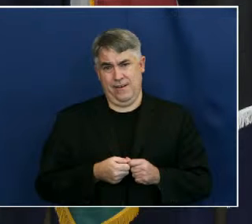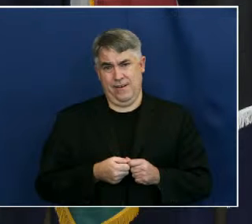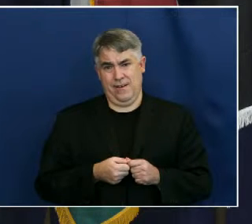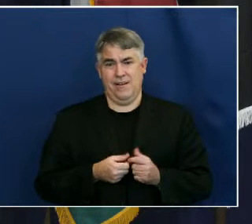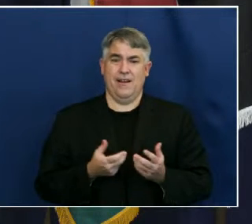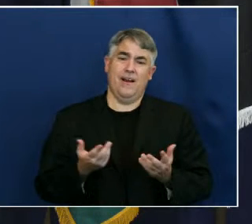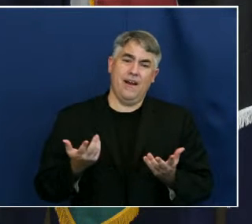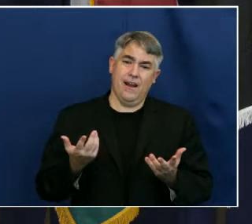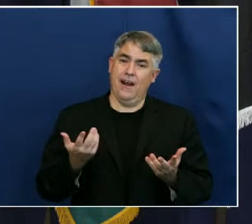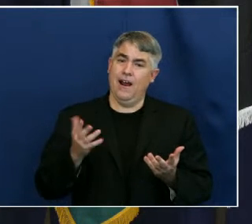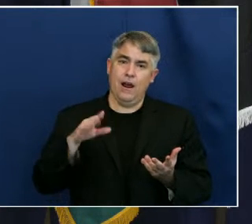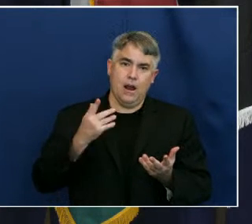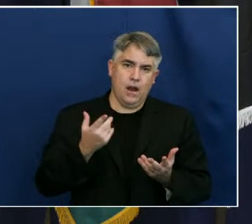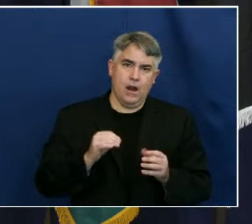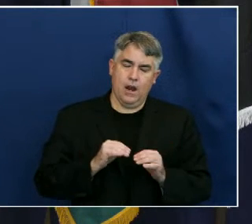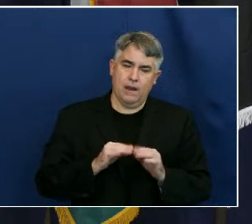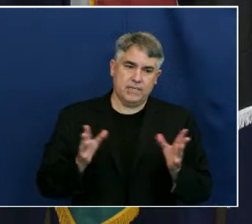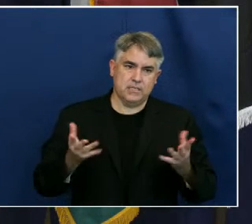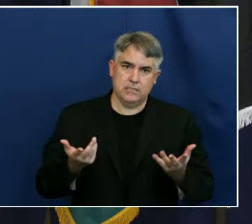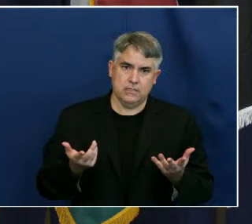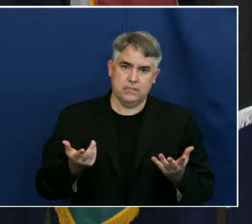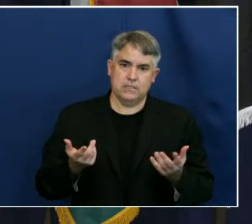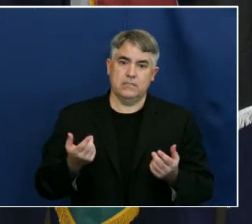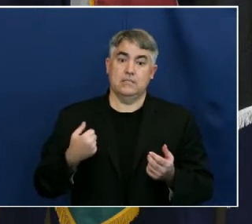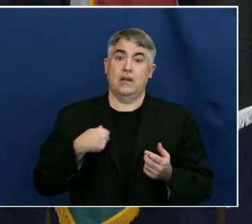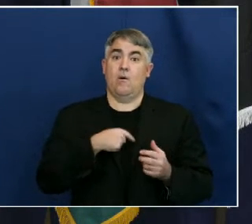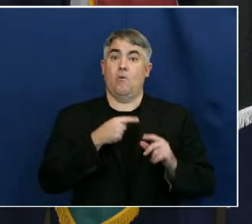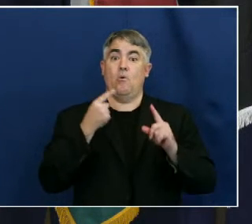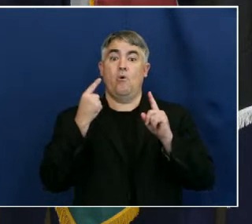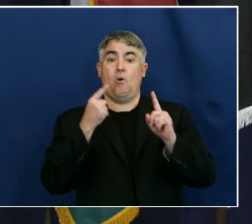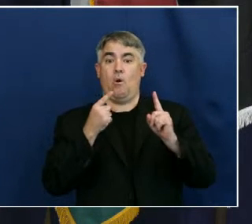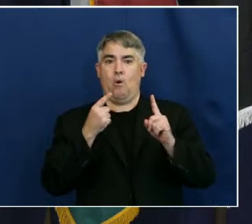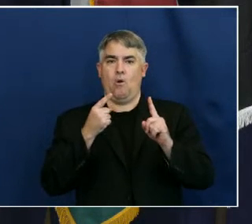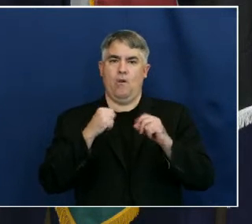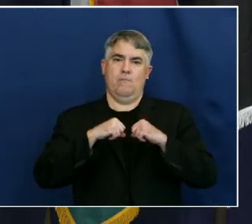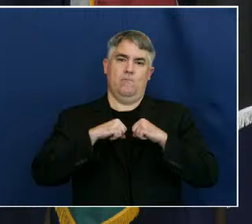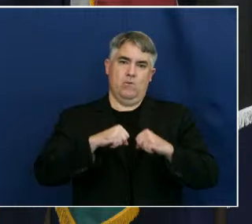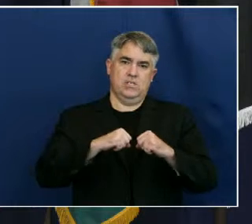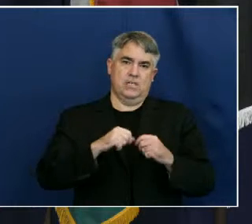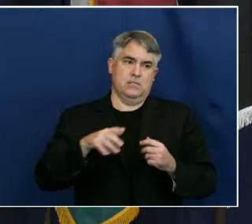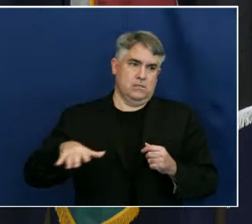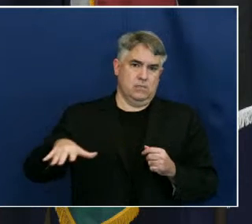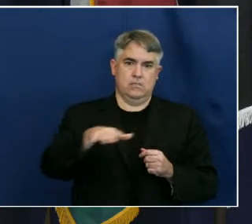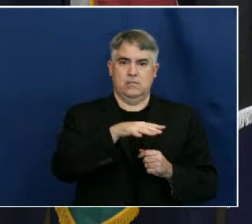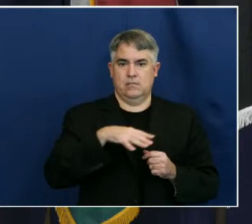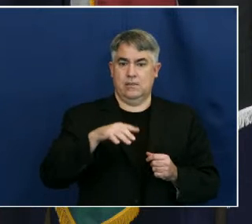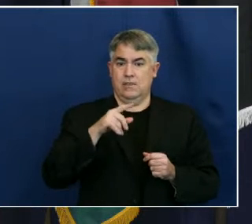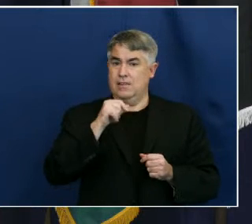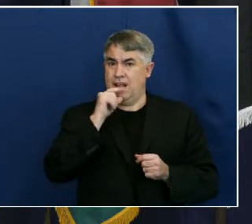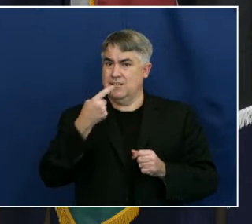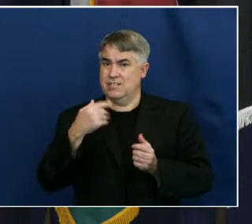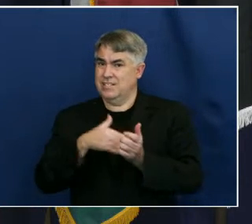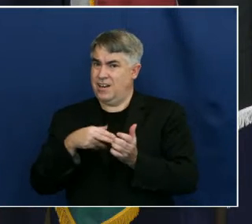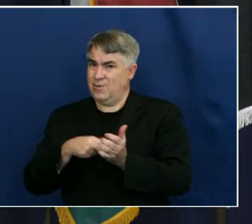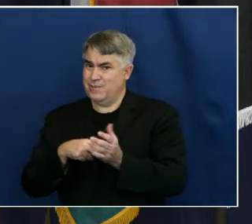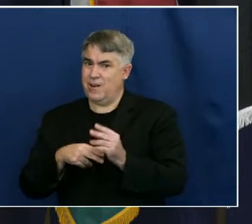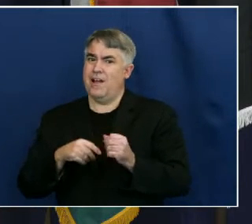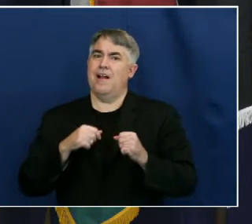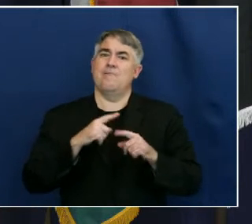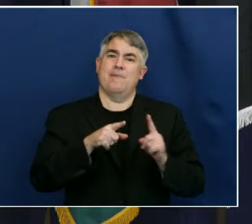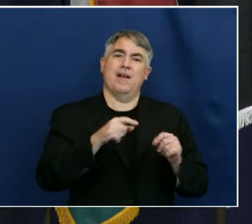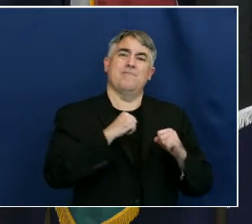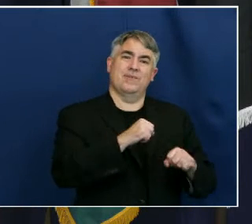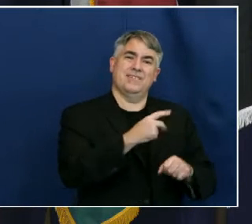obvious strategy that we implemented. It is not only to protect the staff, but to protect the patients that are